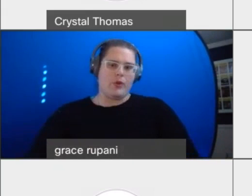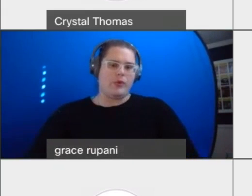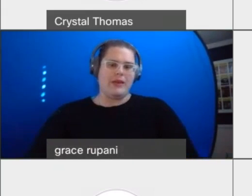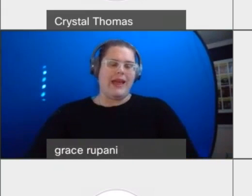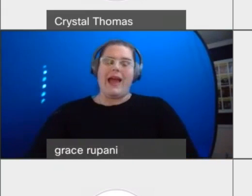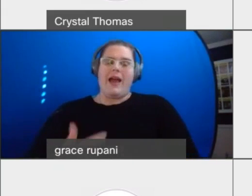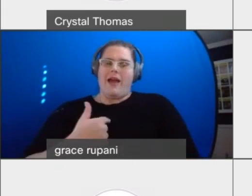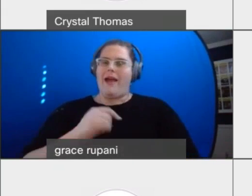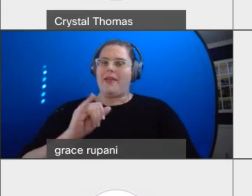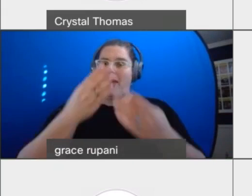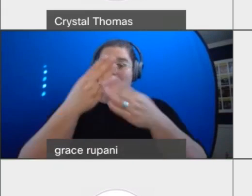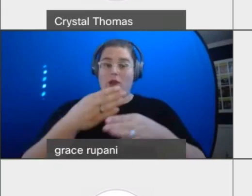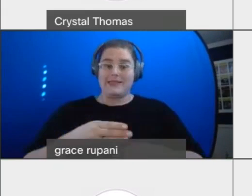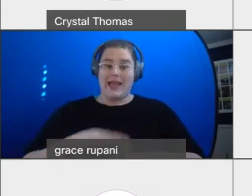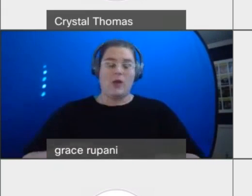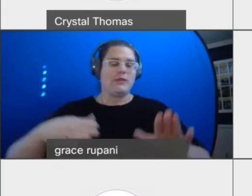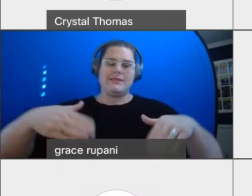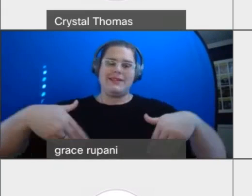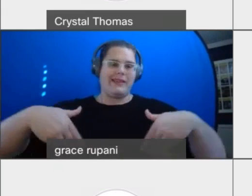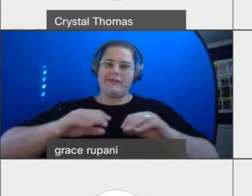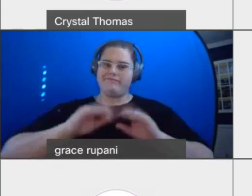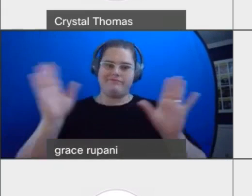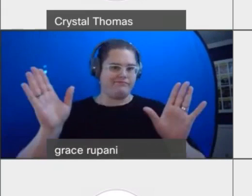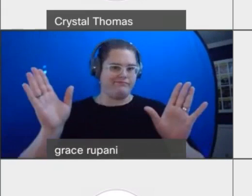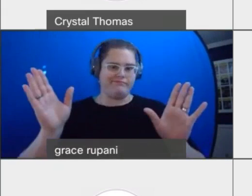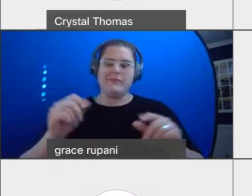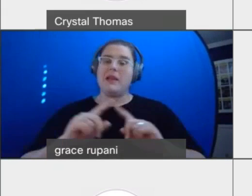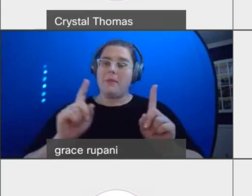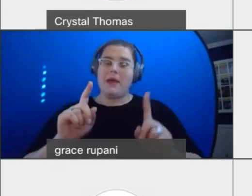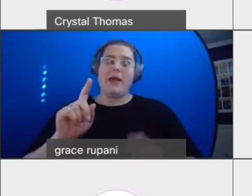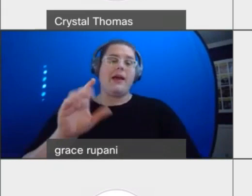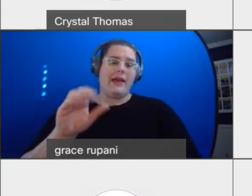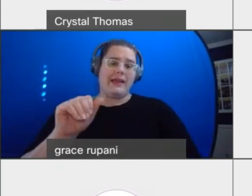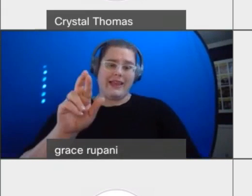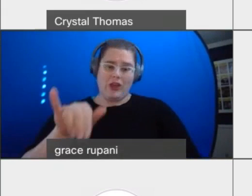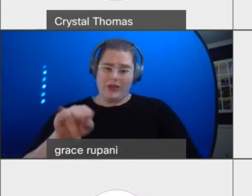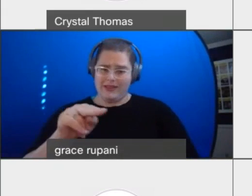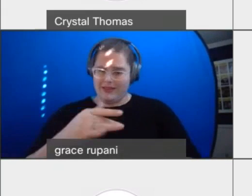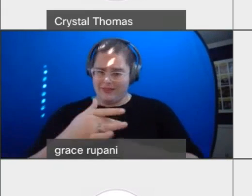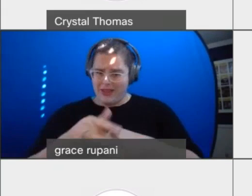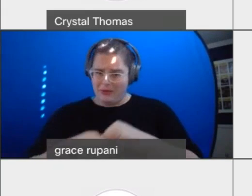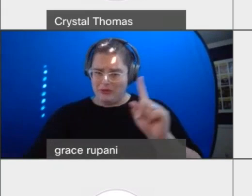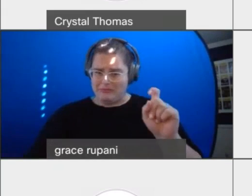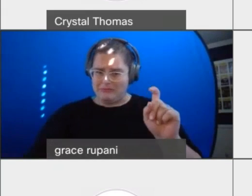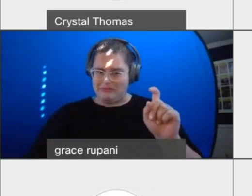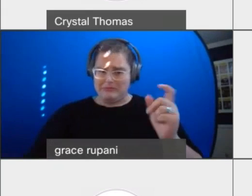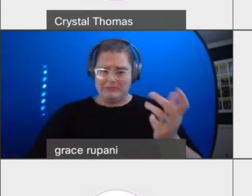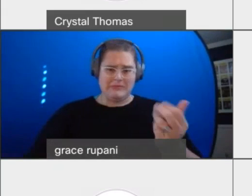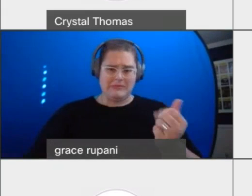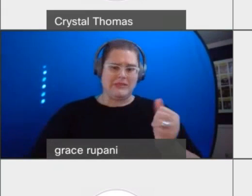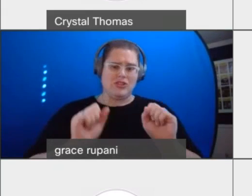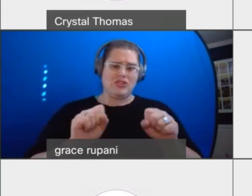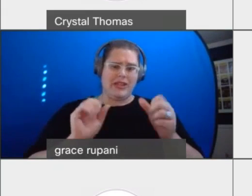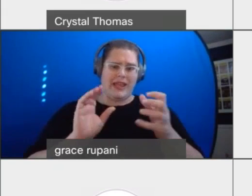the breakdown has not been to that degree, although Karen may, if Karen's available, she could tell us whether day program,